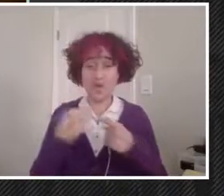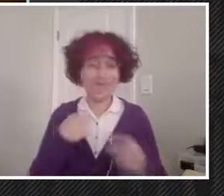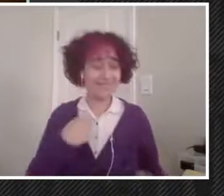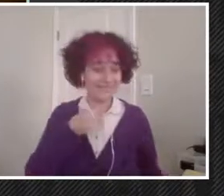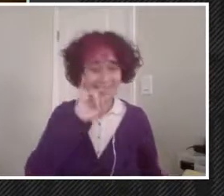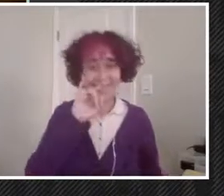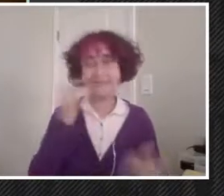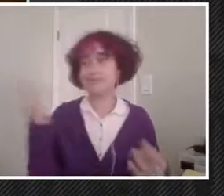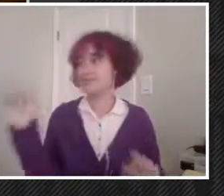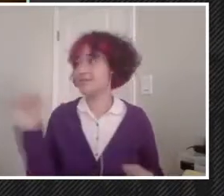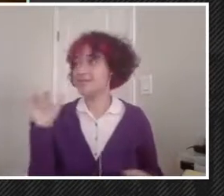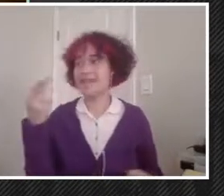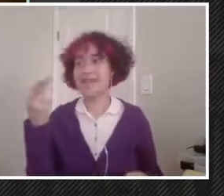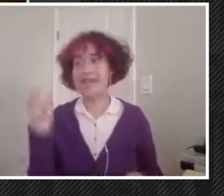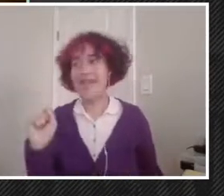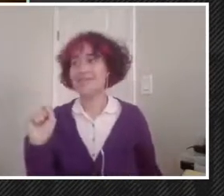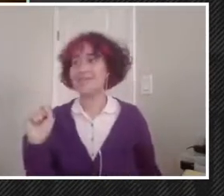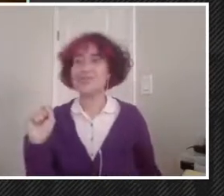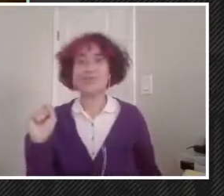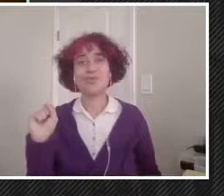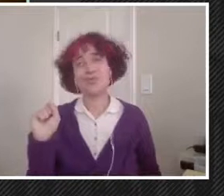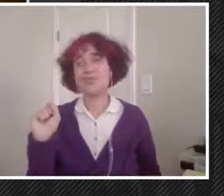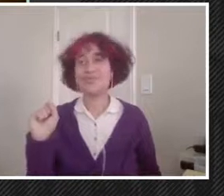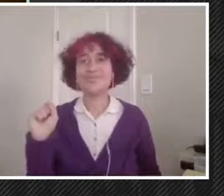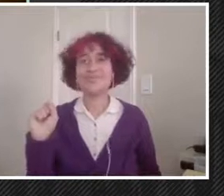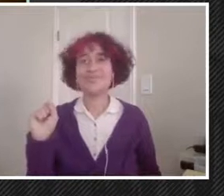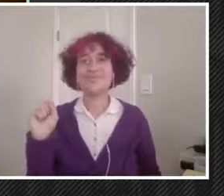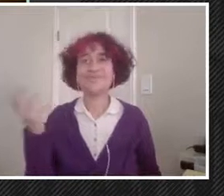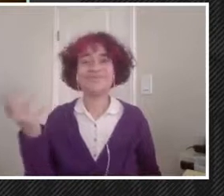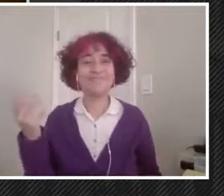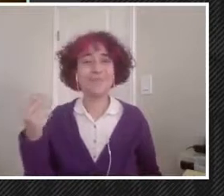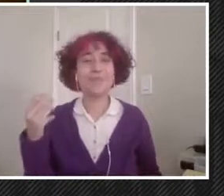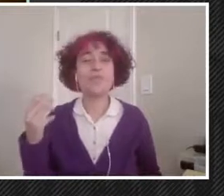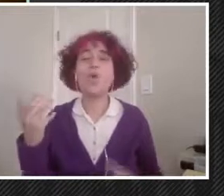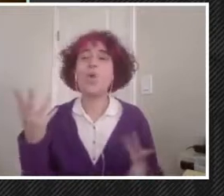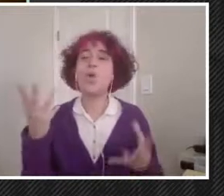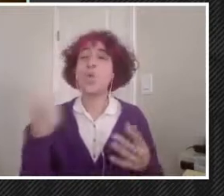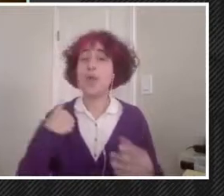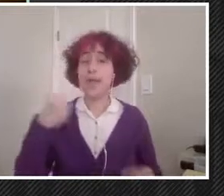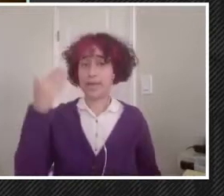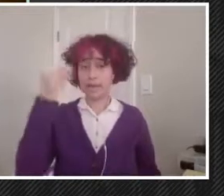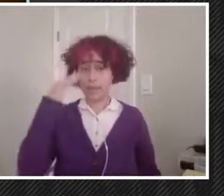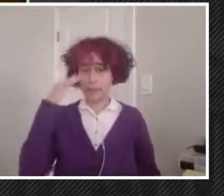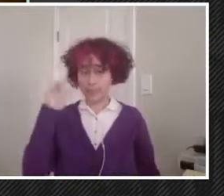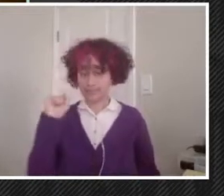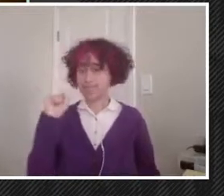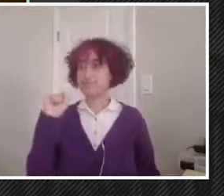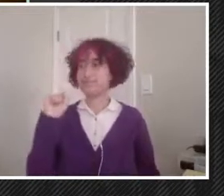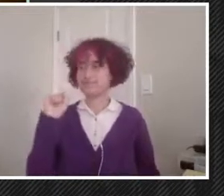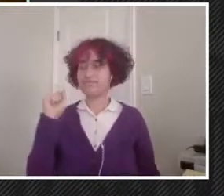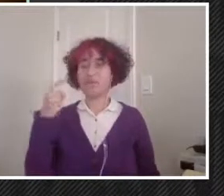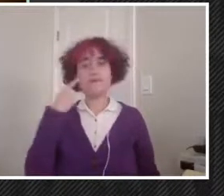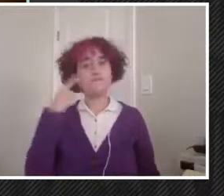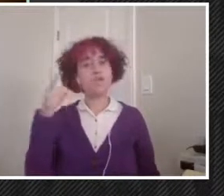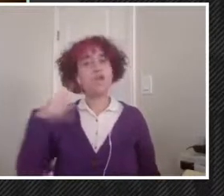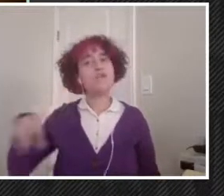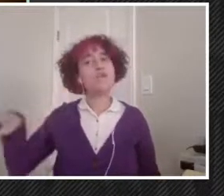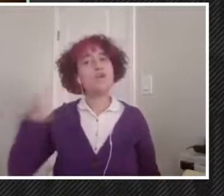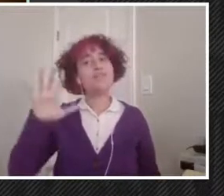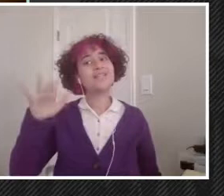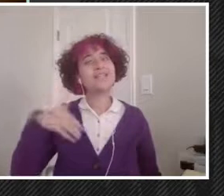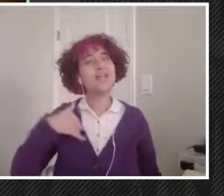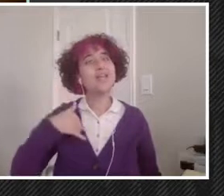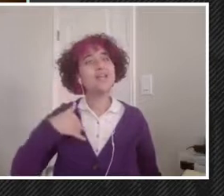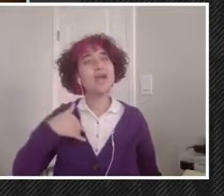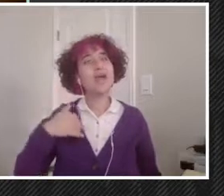high school. And what I know is for every one of us that there's a what I